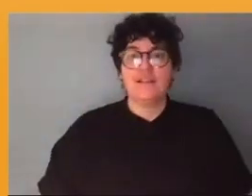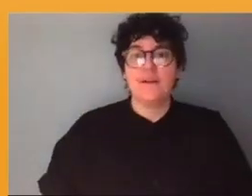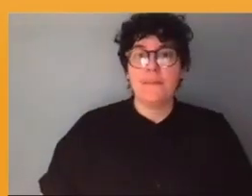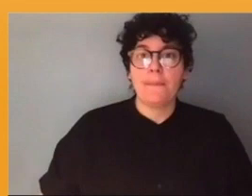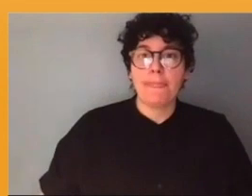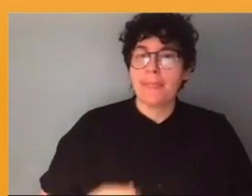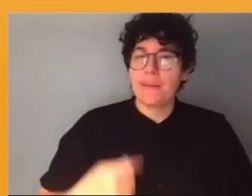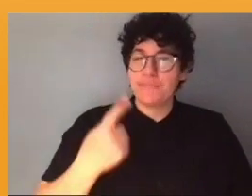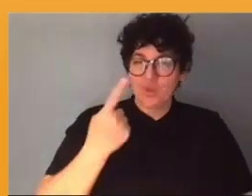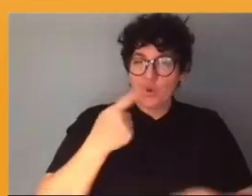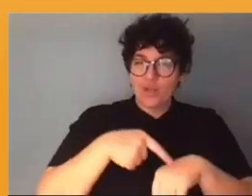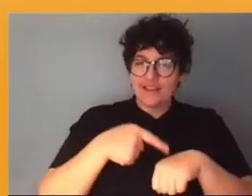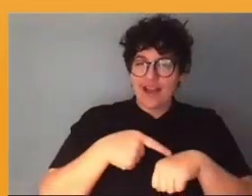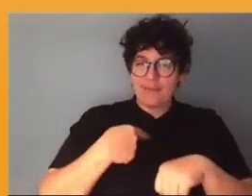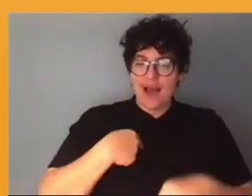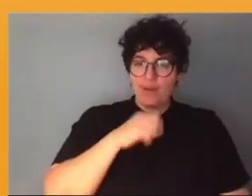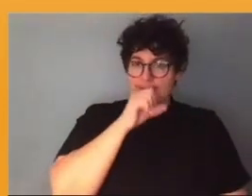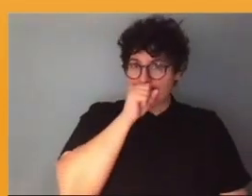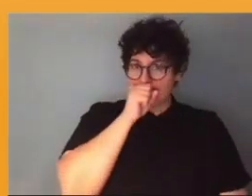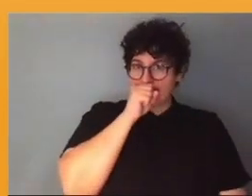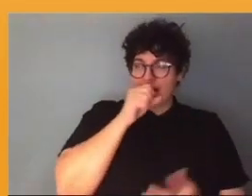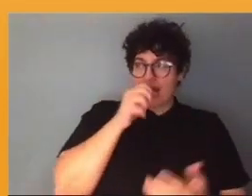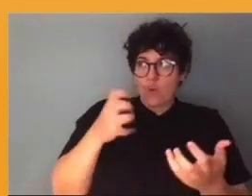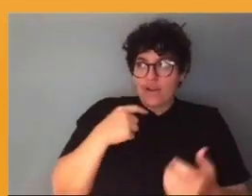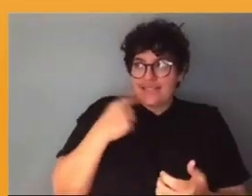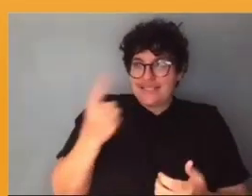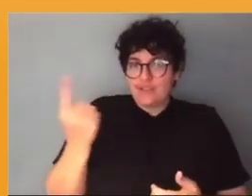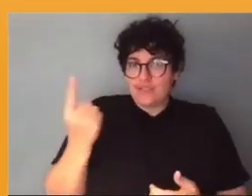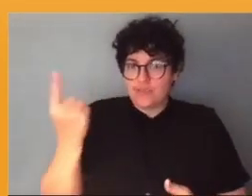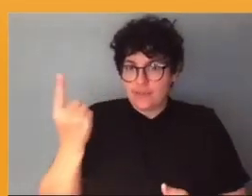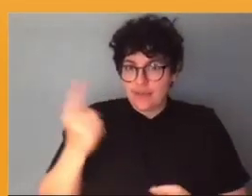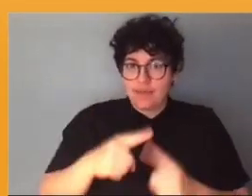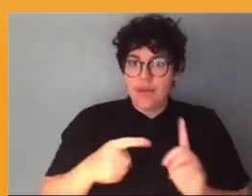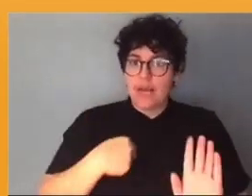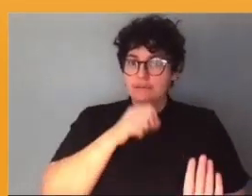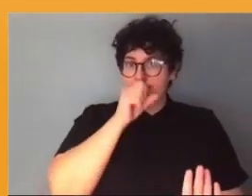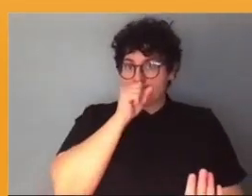to say to them. And I performed a dance about